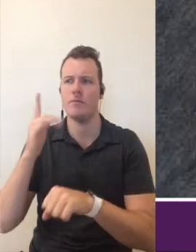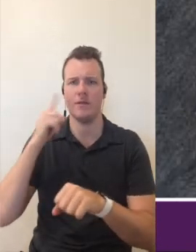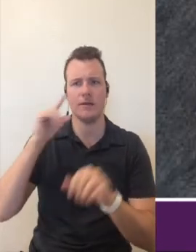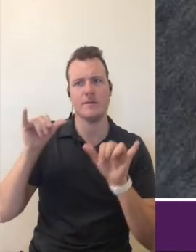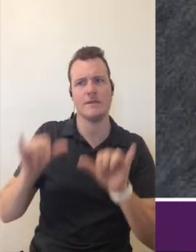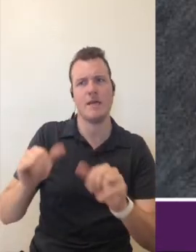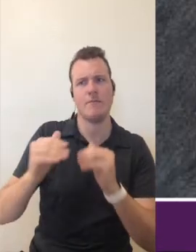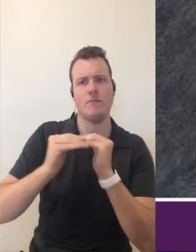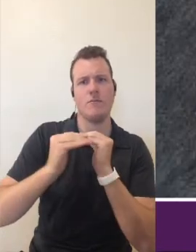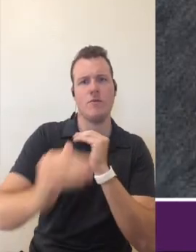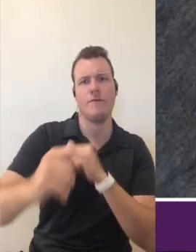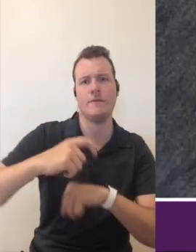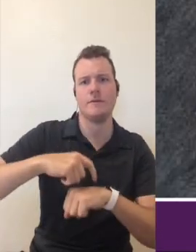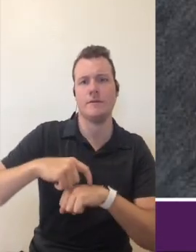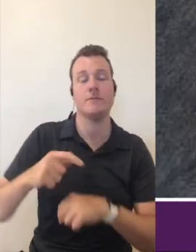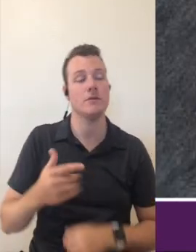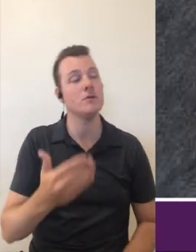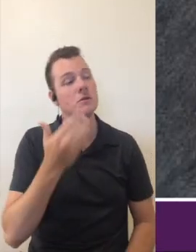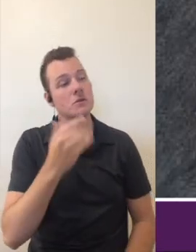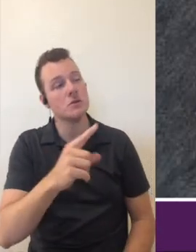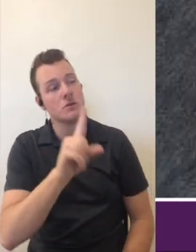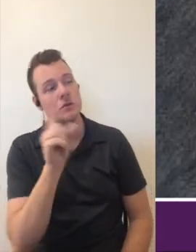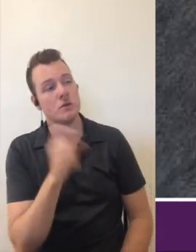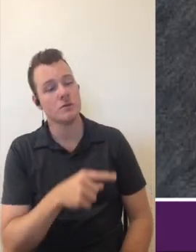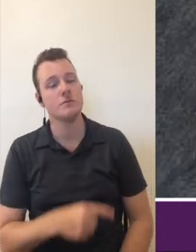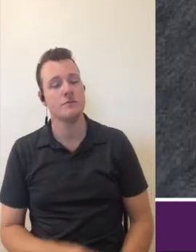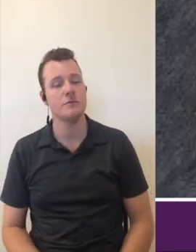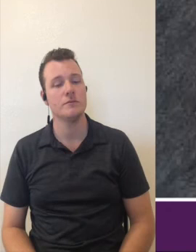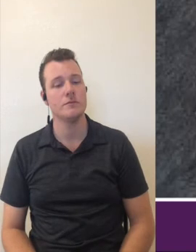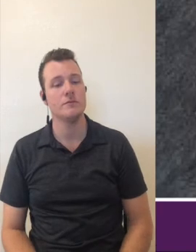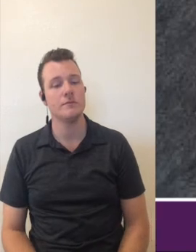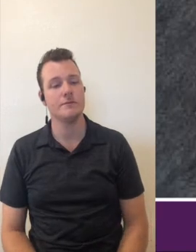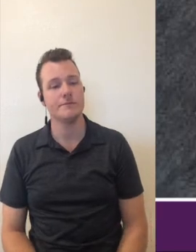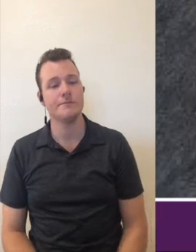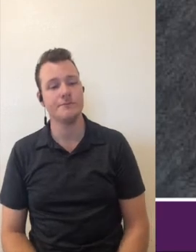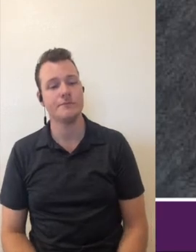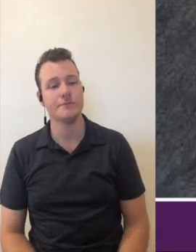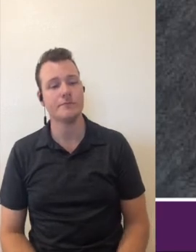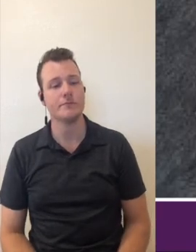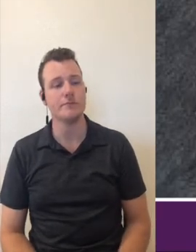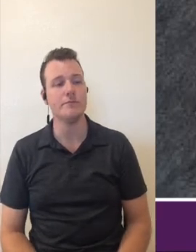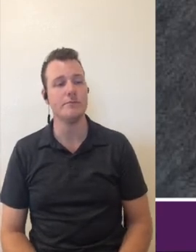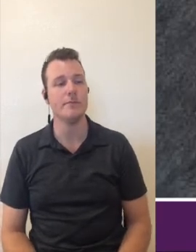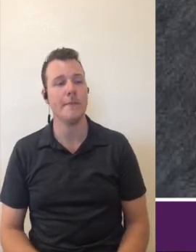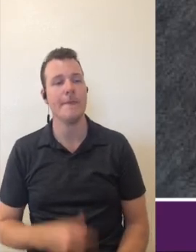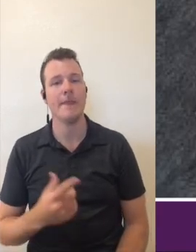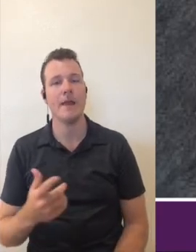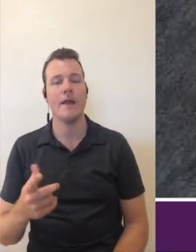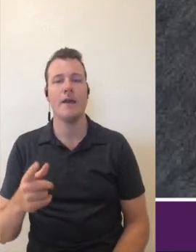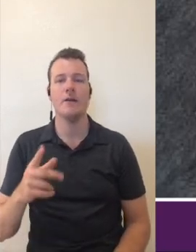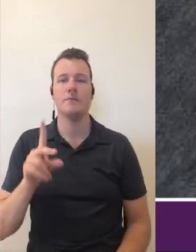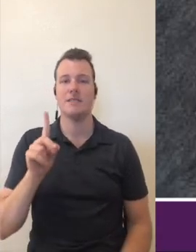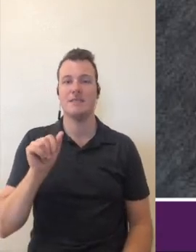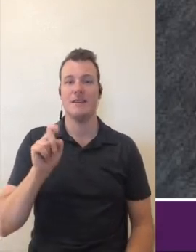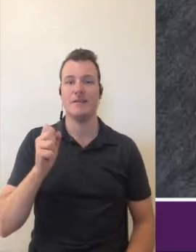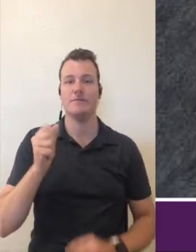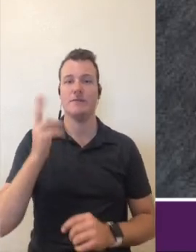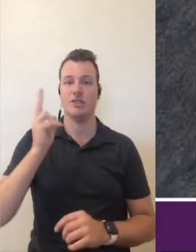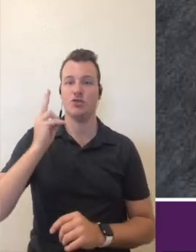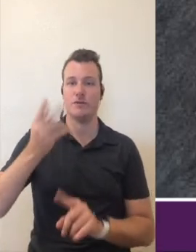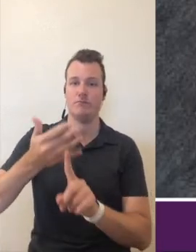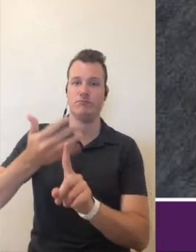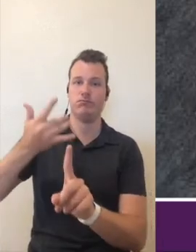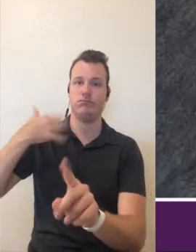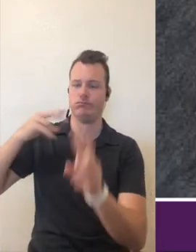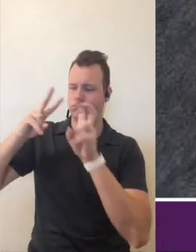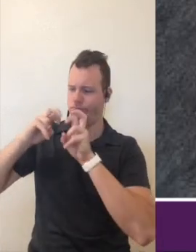maybe move to value-based at some point, or does it stay the same over time? So that's a good question.